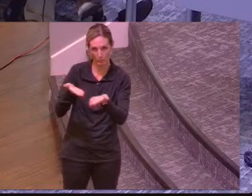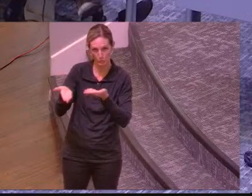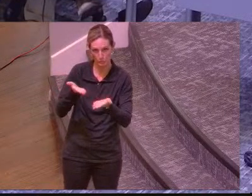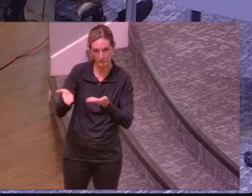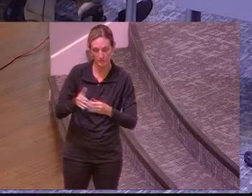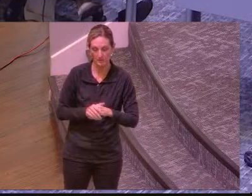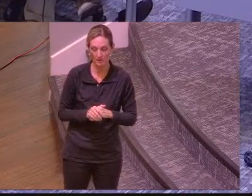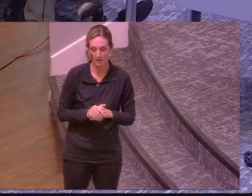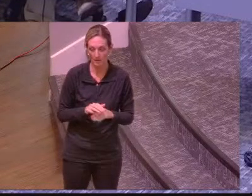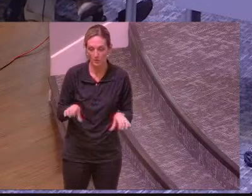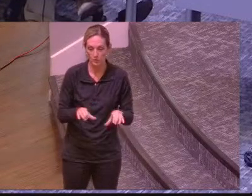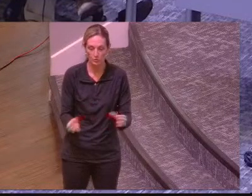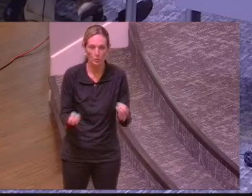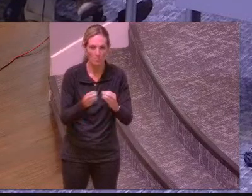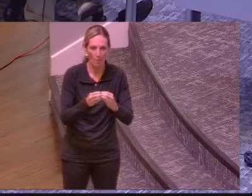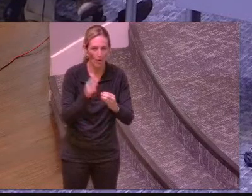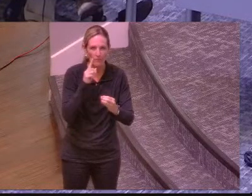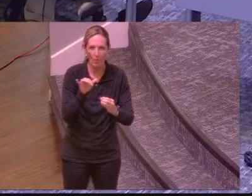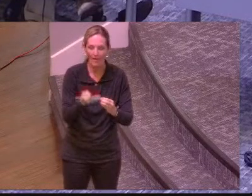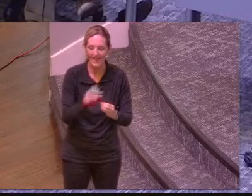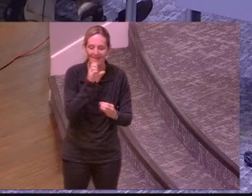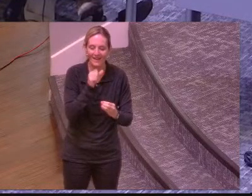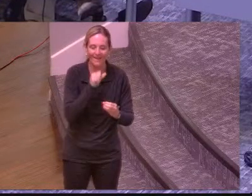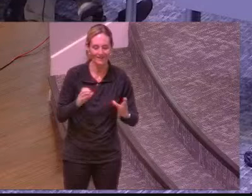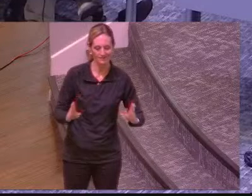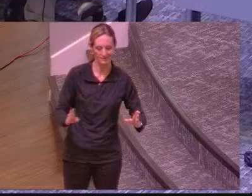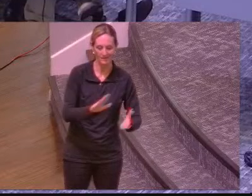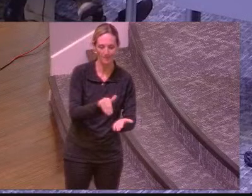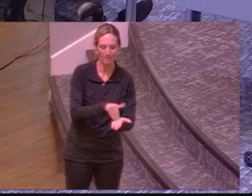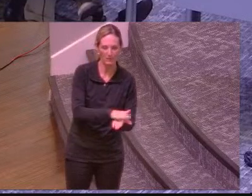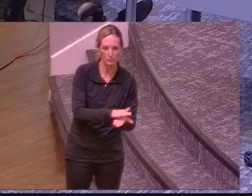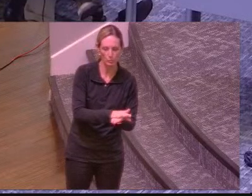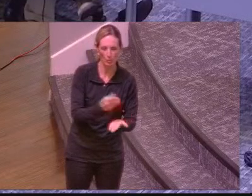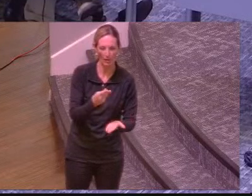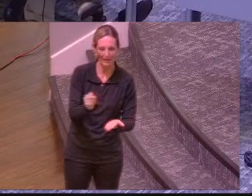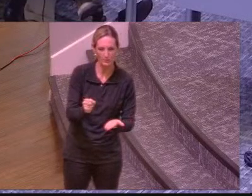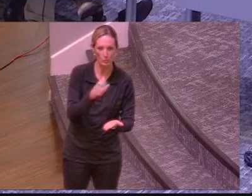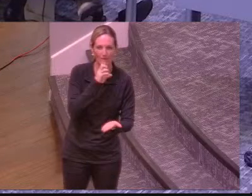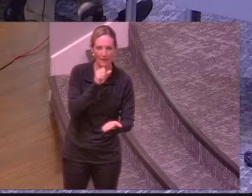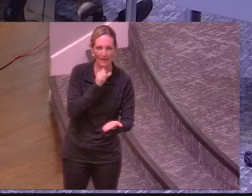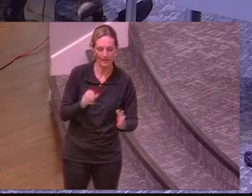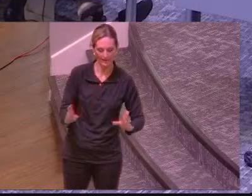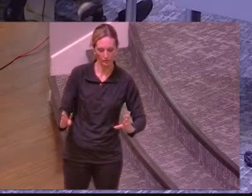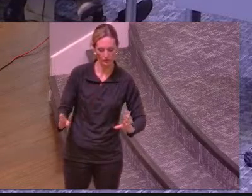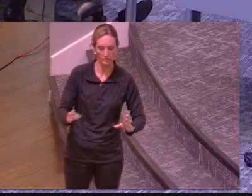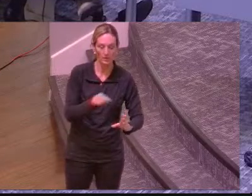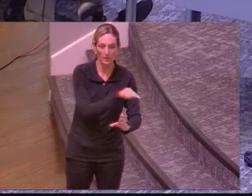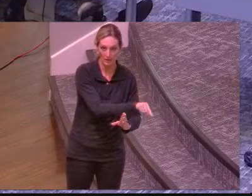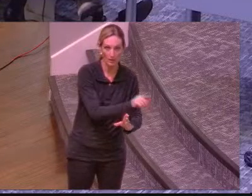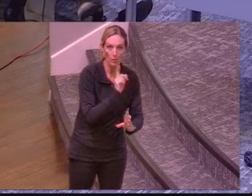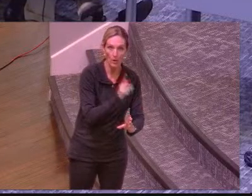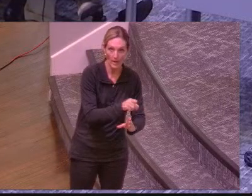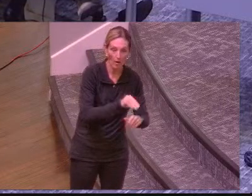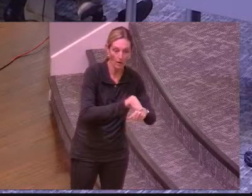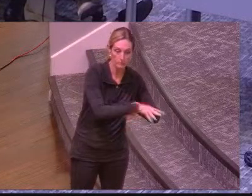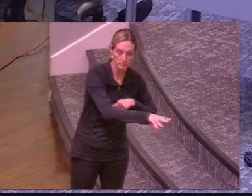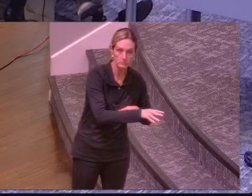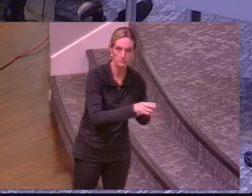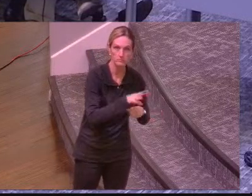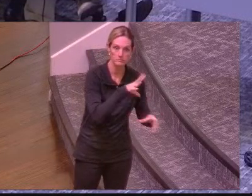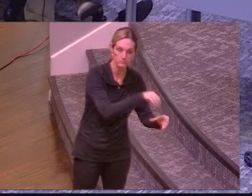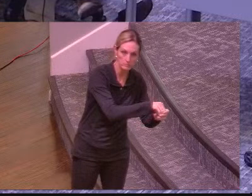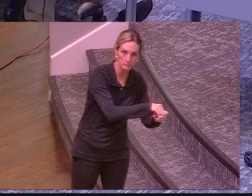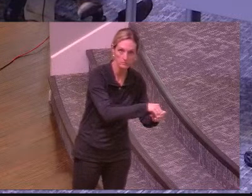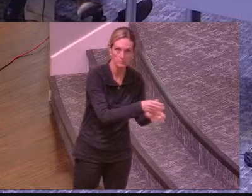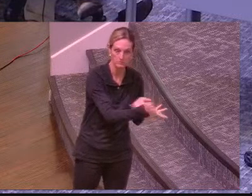more for that middle to high school age student. I think that we are reaching elementary students, but we really need to connect more with